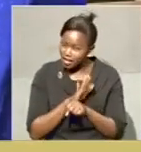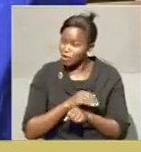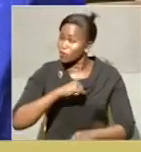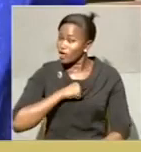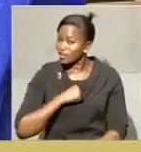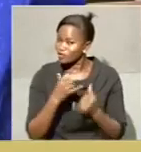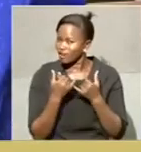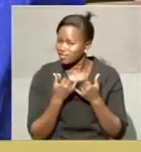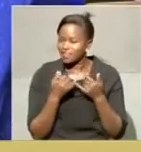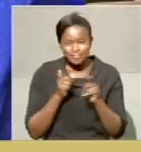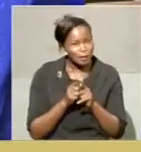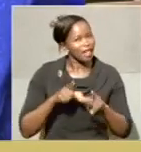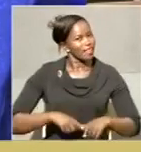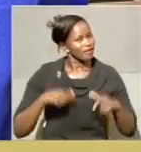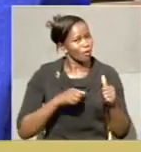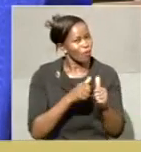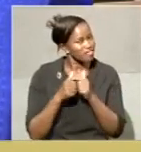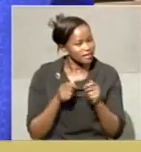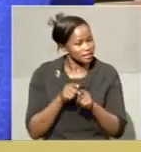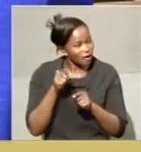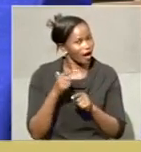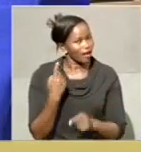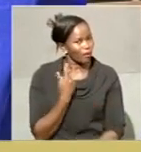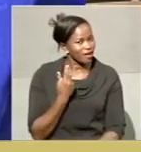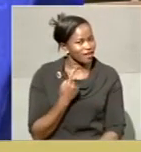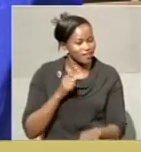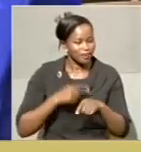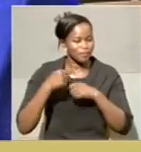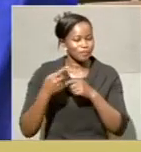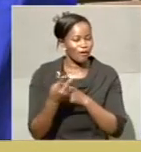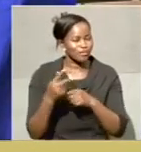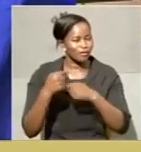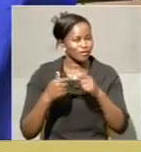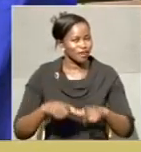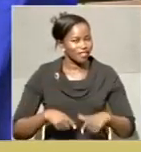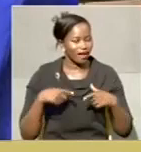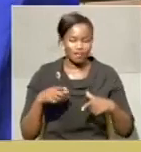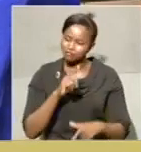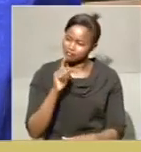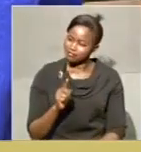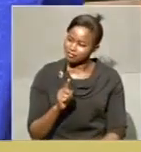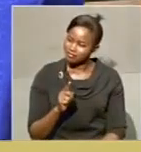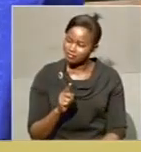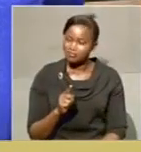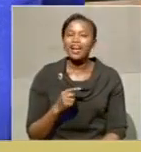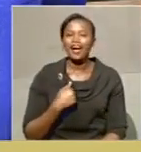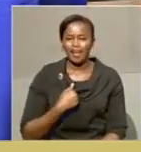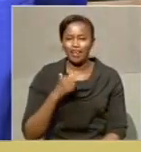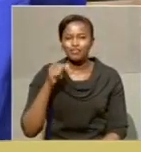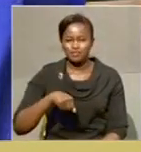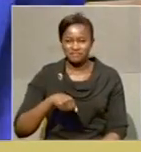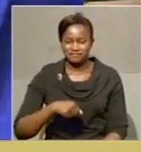wife and to live with her and her alone as long as both of you shall live to you? I do.